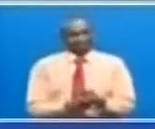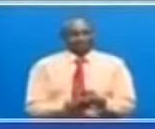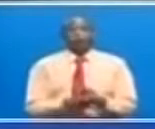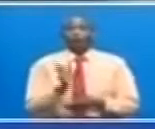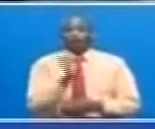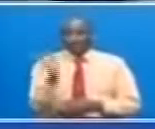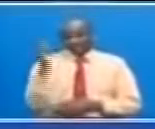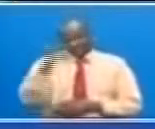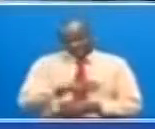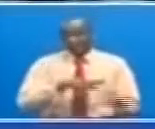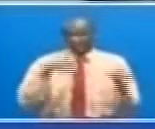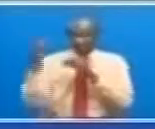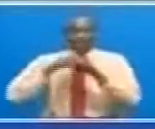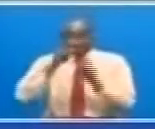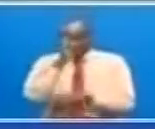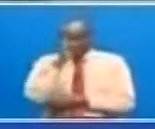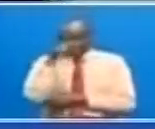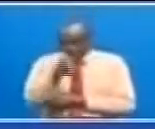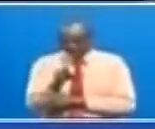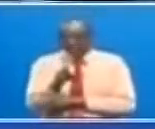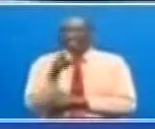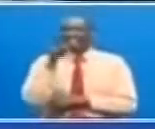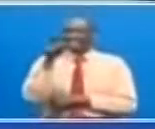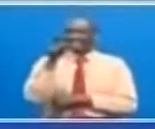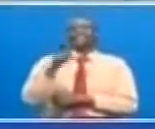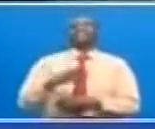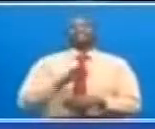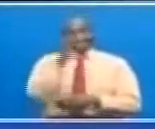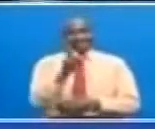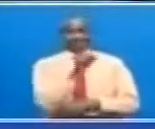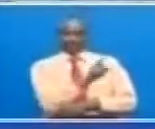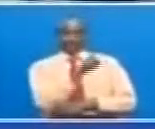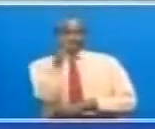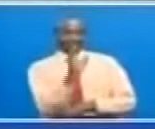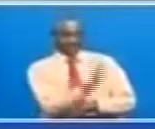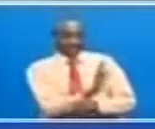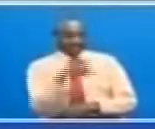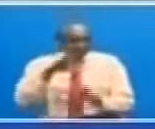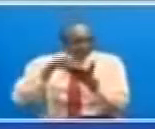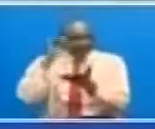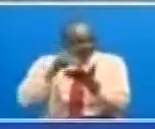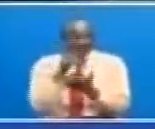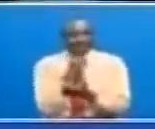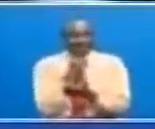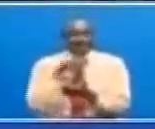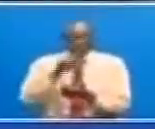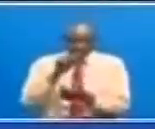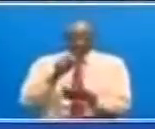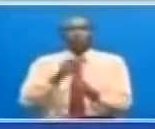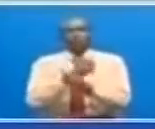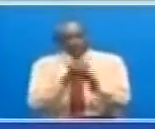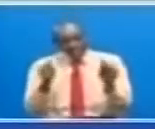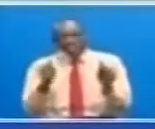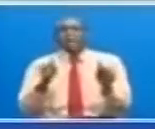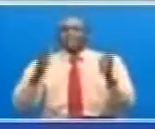went. For the police, it was a visit that was more of a test. With lessons learned, the police force managed to handle